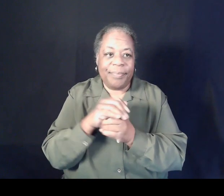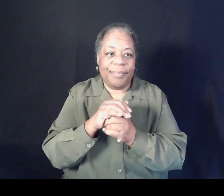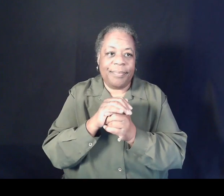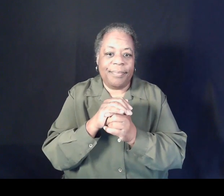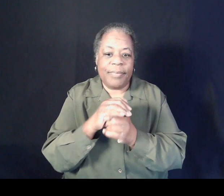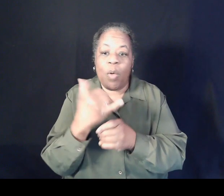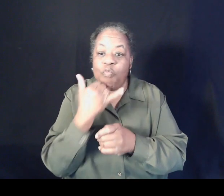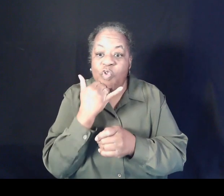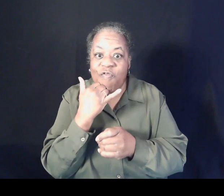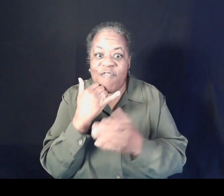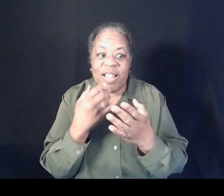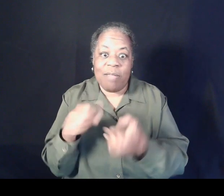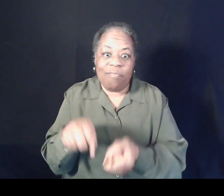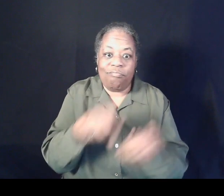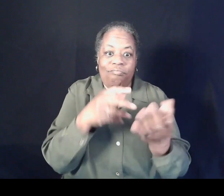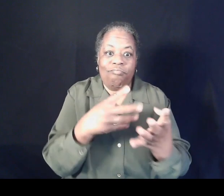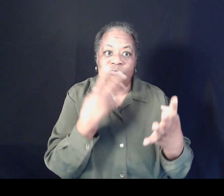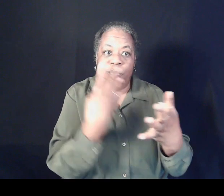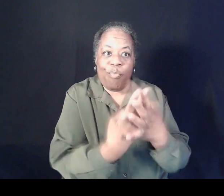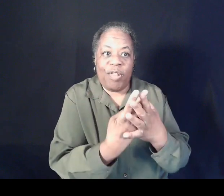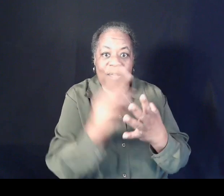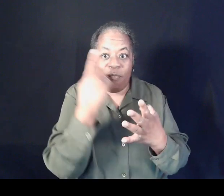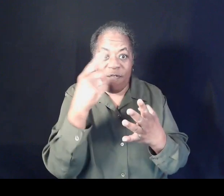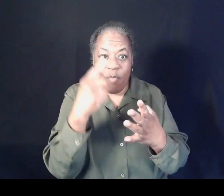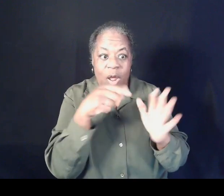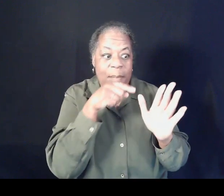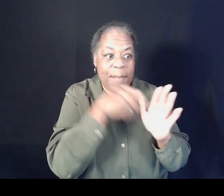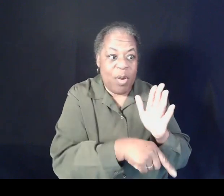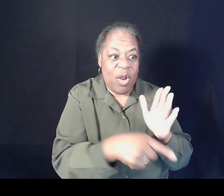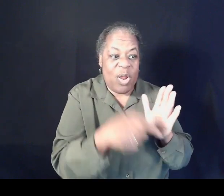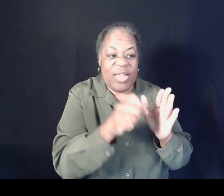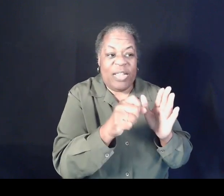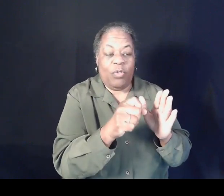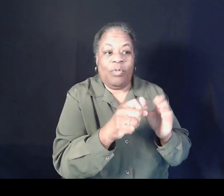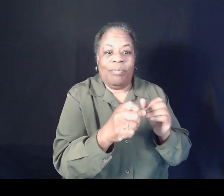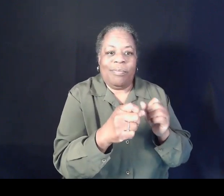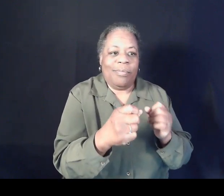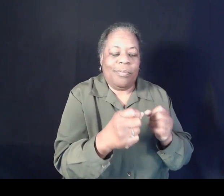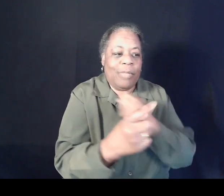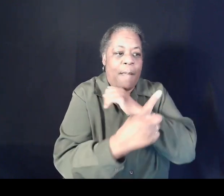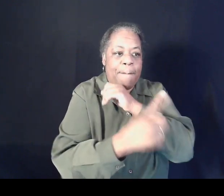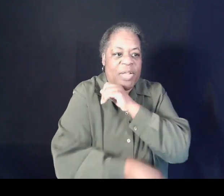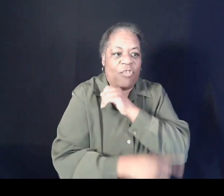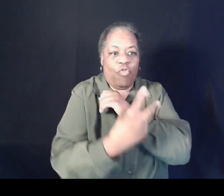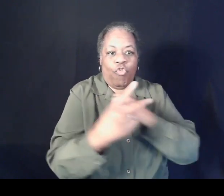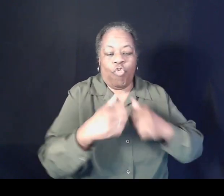imprisoned for murder, and he has to serve two life sentences. In the movie, he meets a